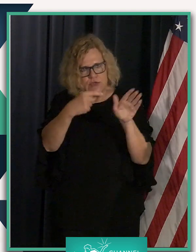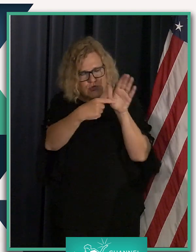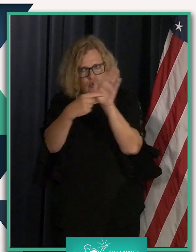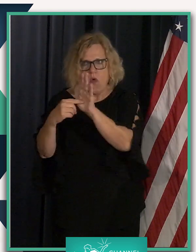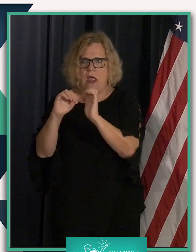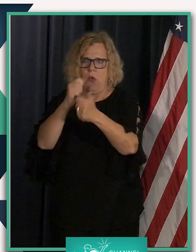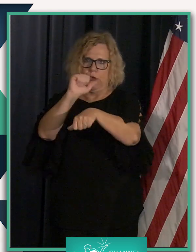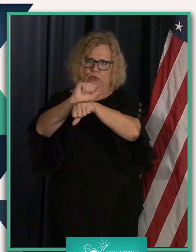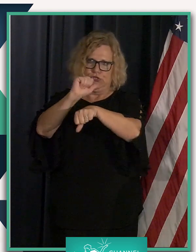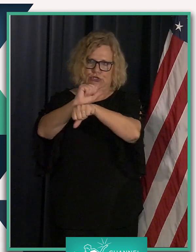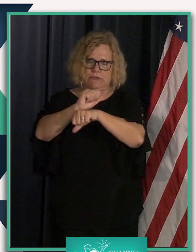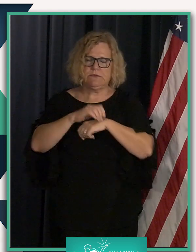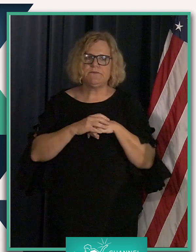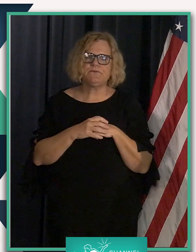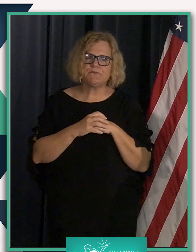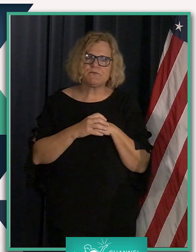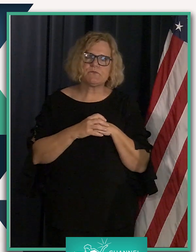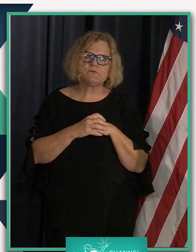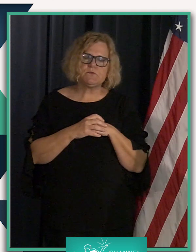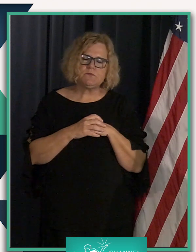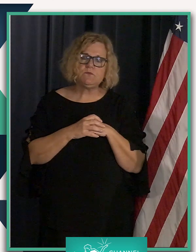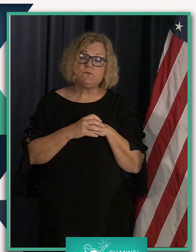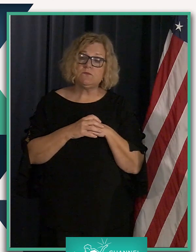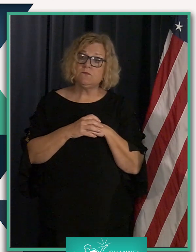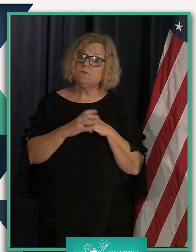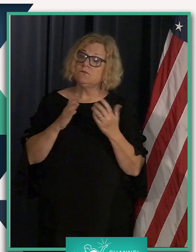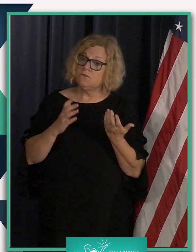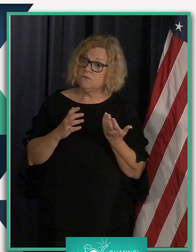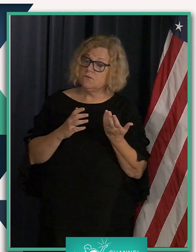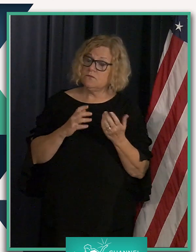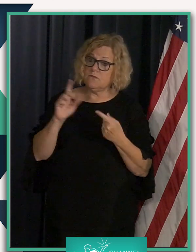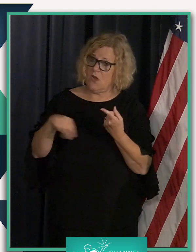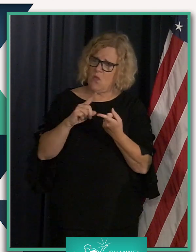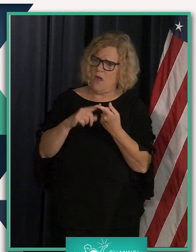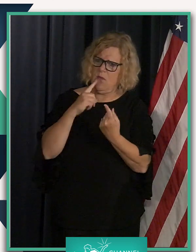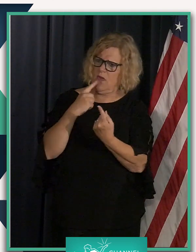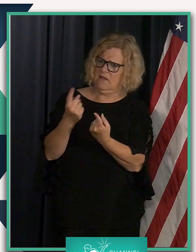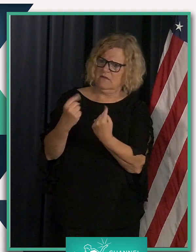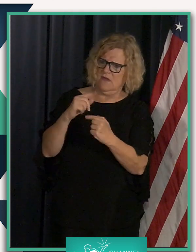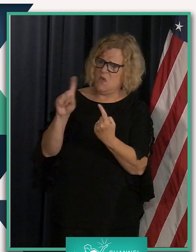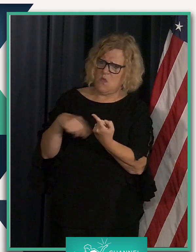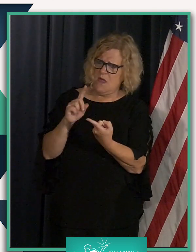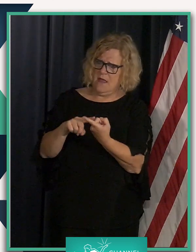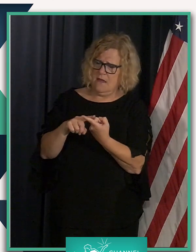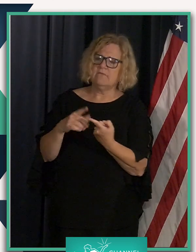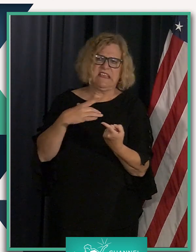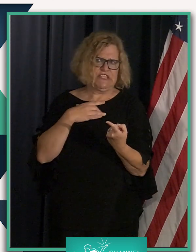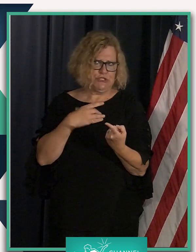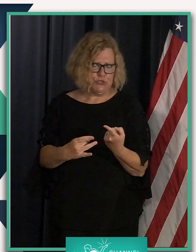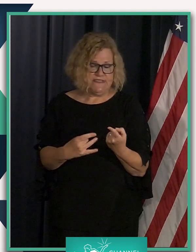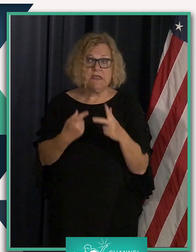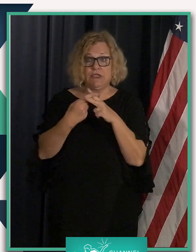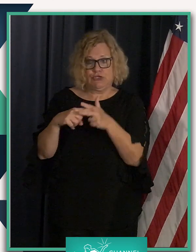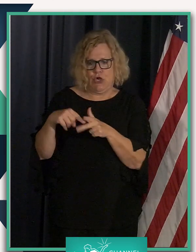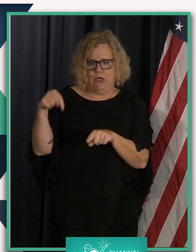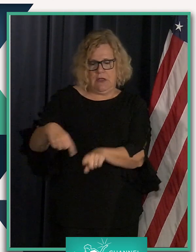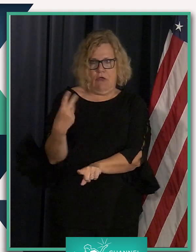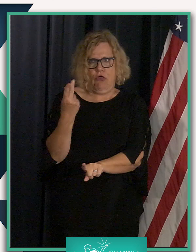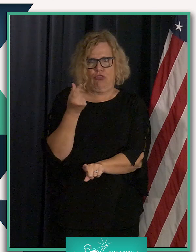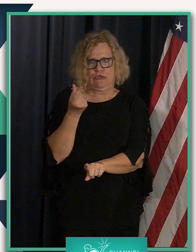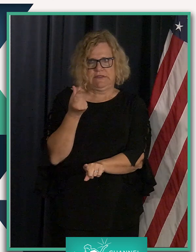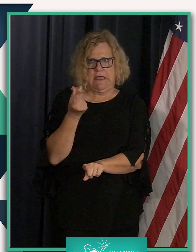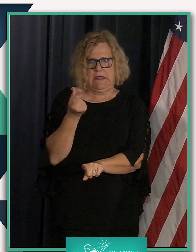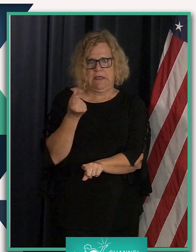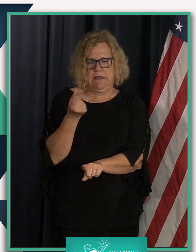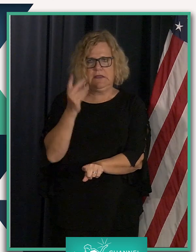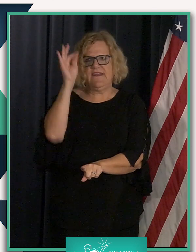how this is working. When will you get it? This is kind of interesting. Starting Thursday,